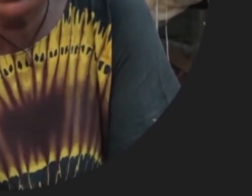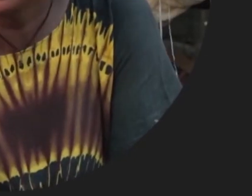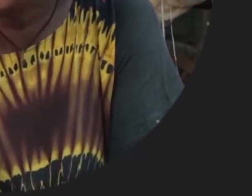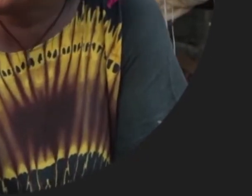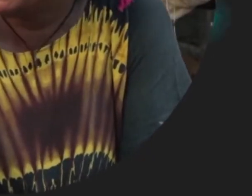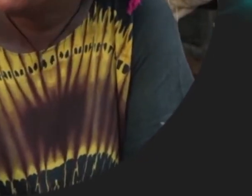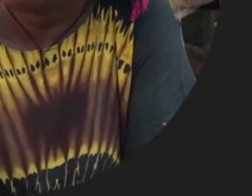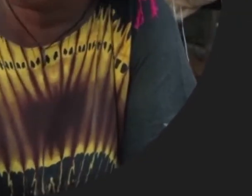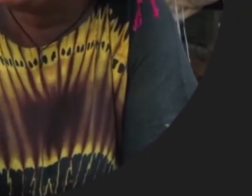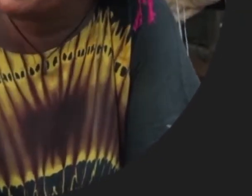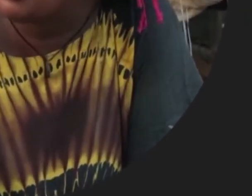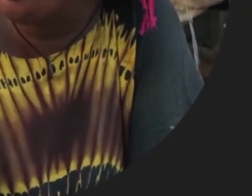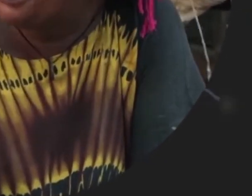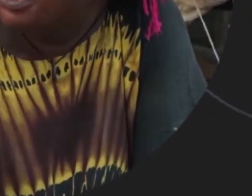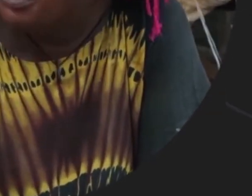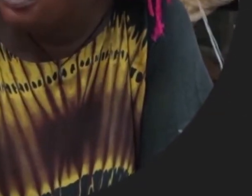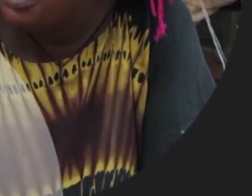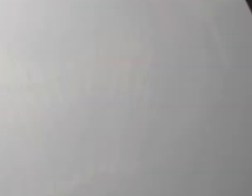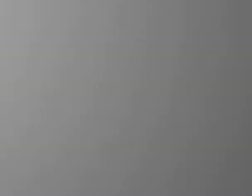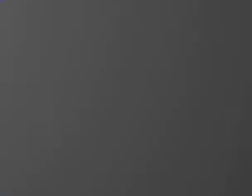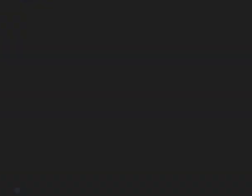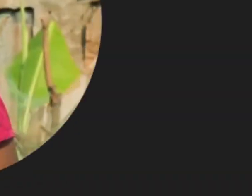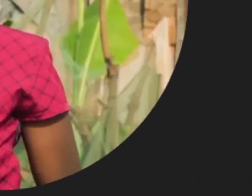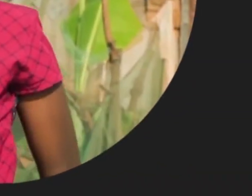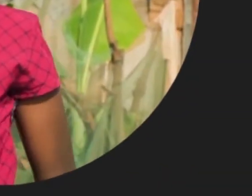Mama ne tata kubani ya